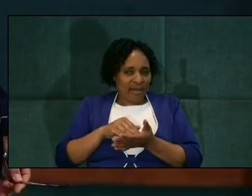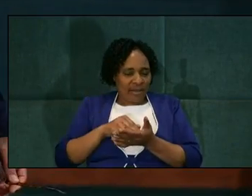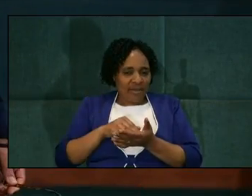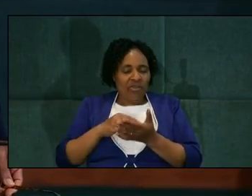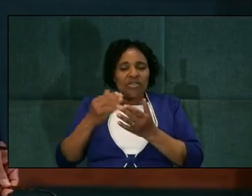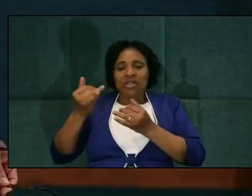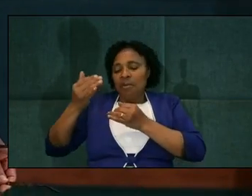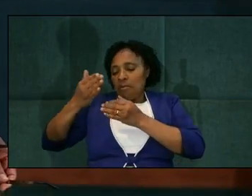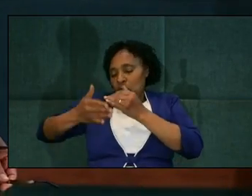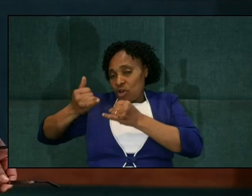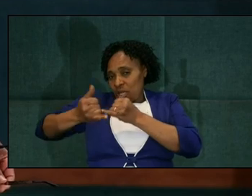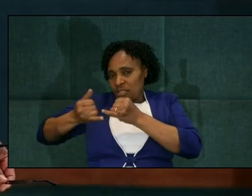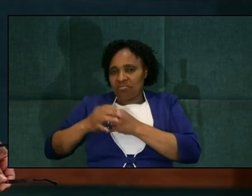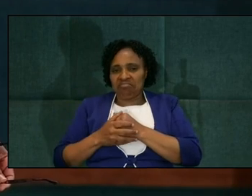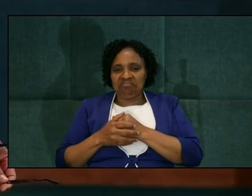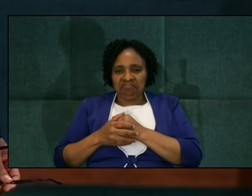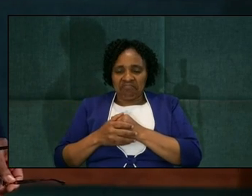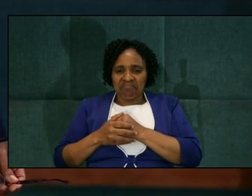the borders.